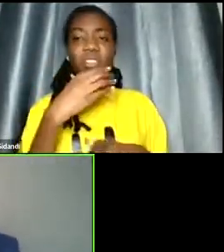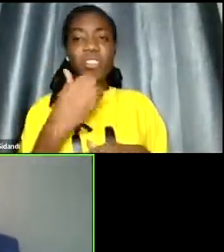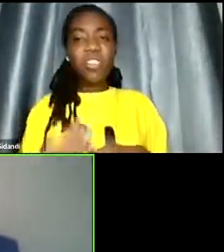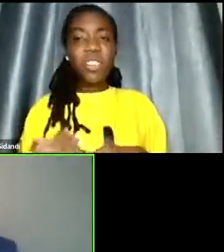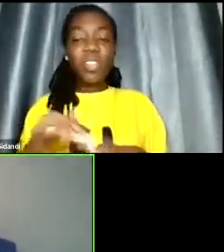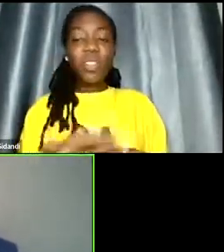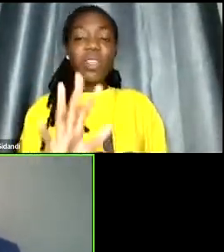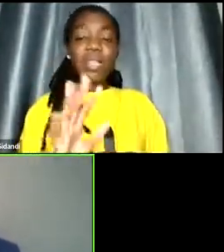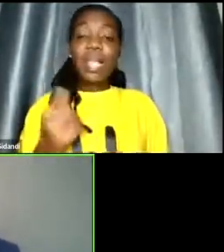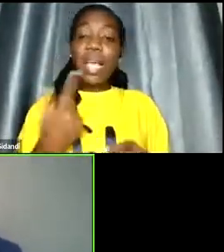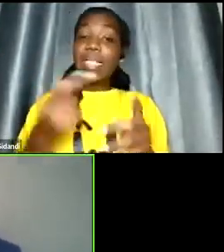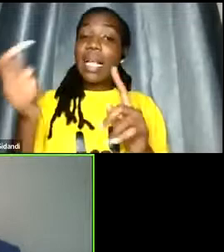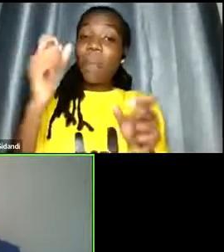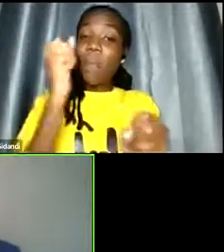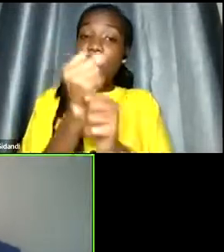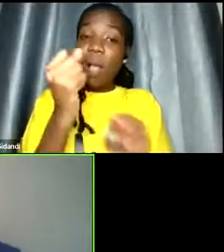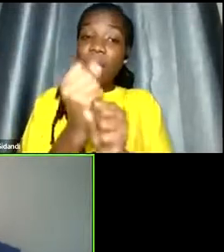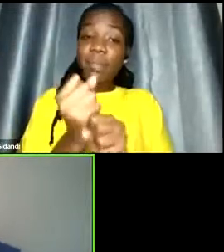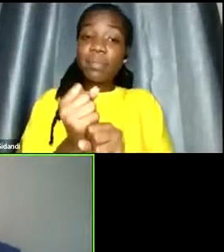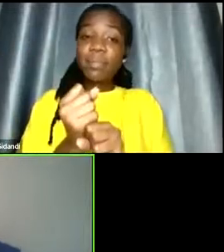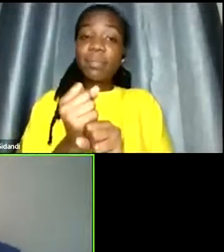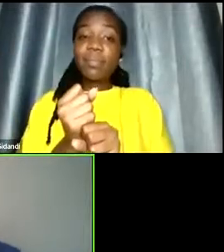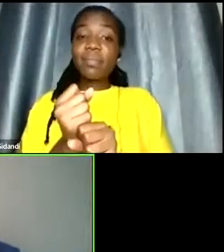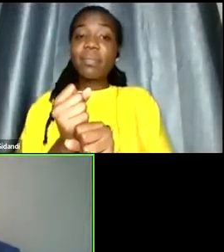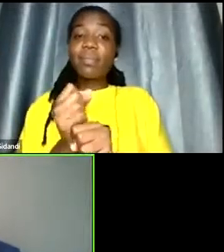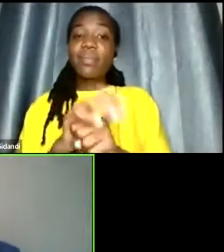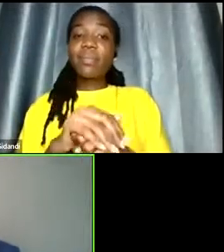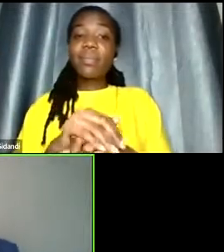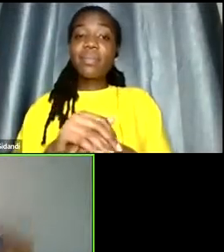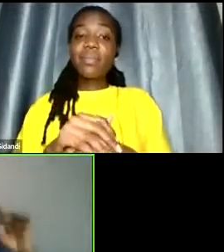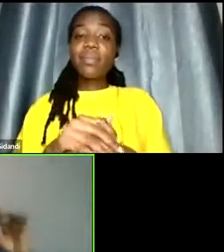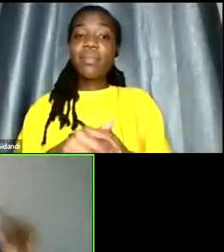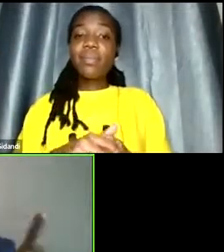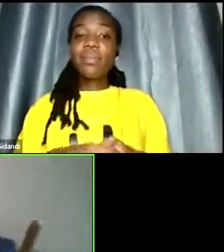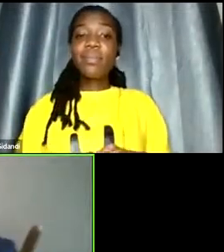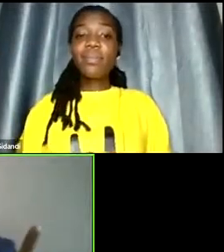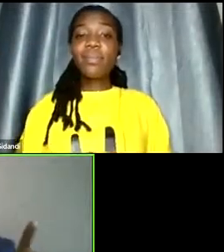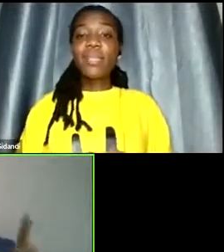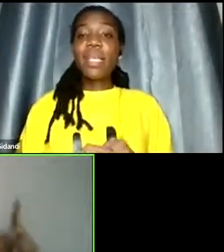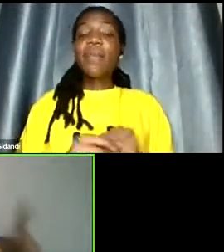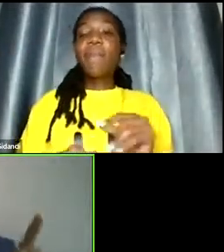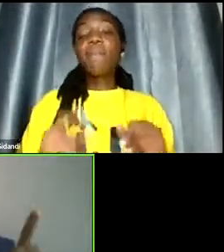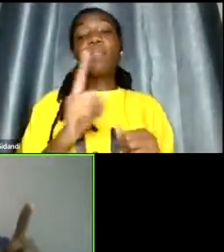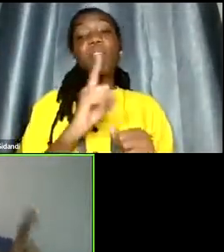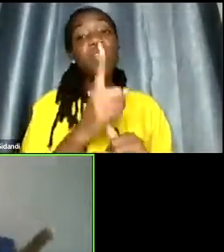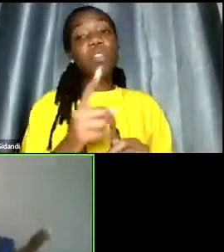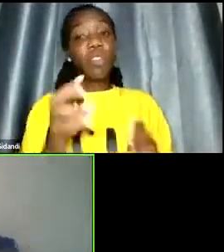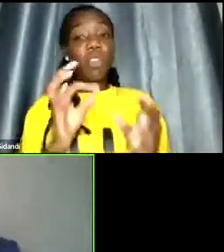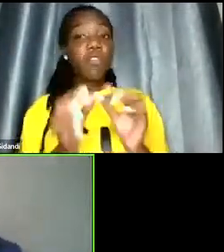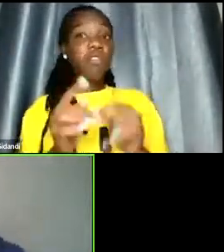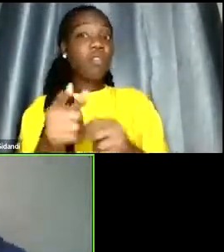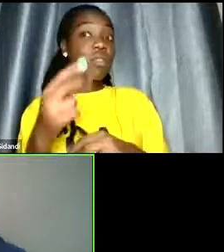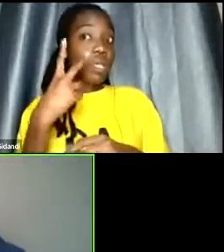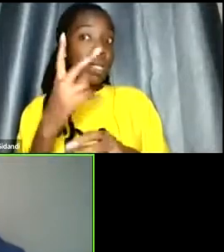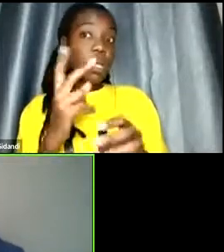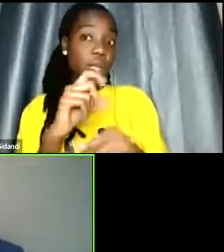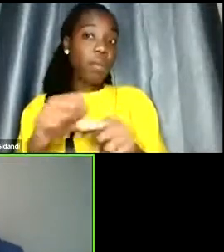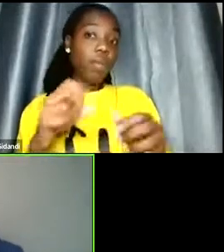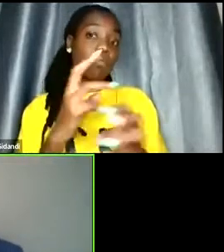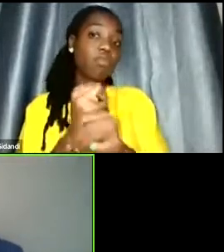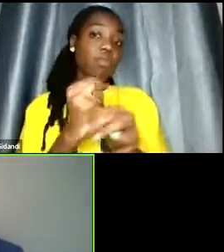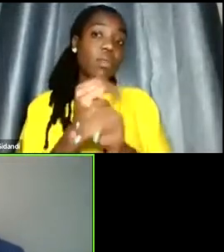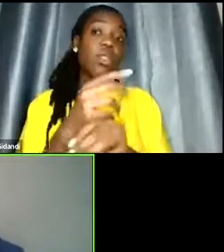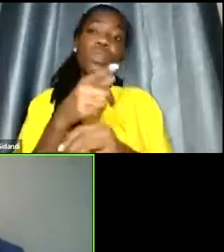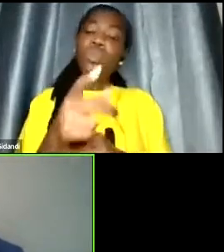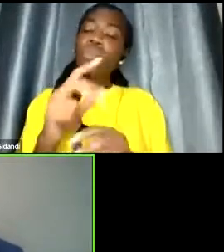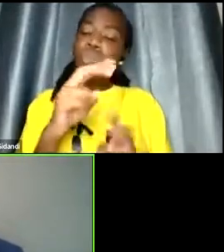place. Unless you, of course, you're hiring relatives, right? So if you're weak at analytics and metrics, hire somebody who's good in numbers,